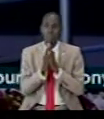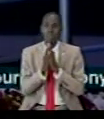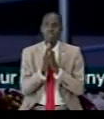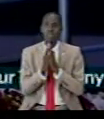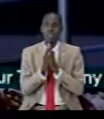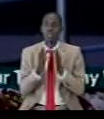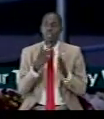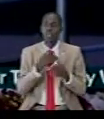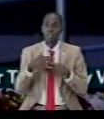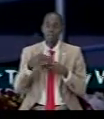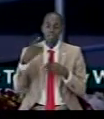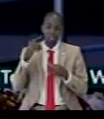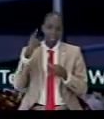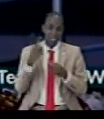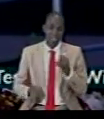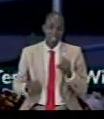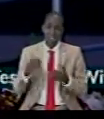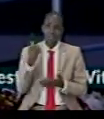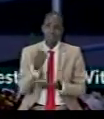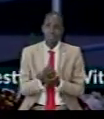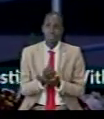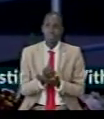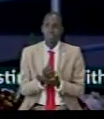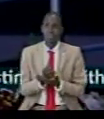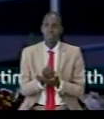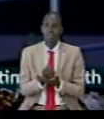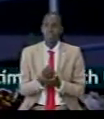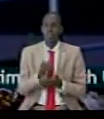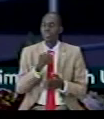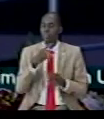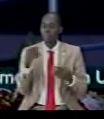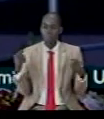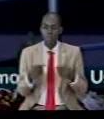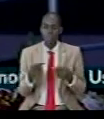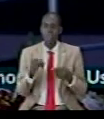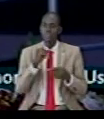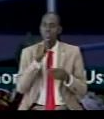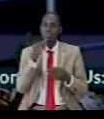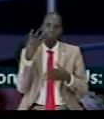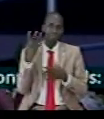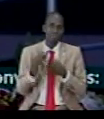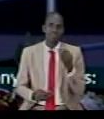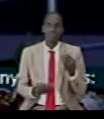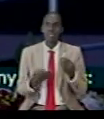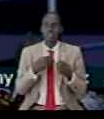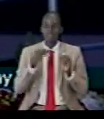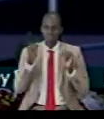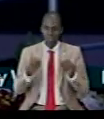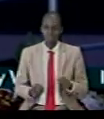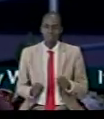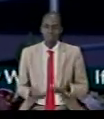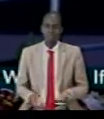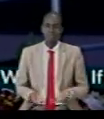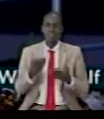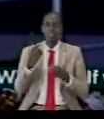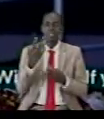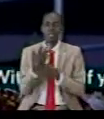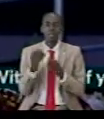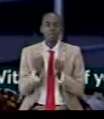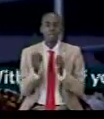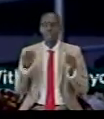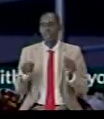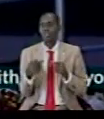after the last amen, she couldn't feel the pain anymore. And she can raise her hand without any pain. Praise